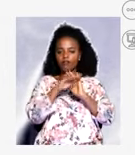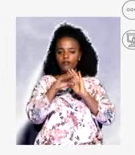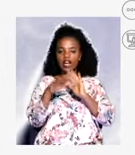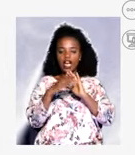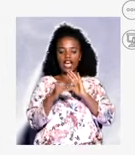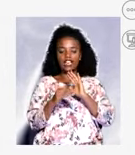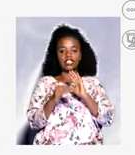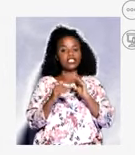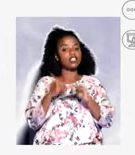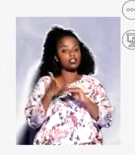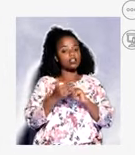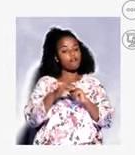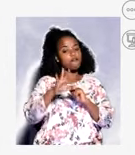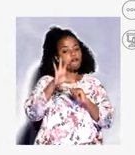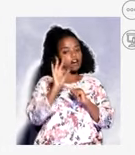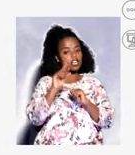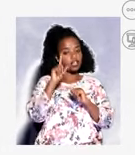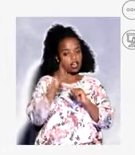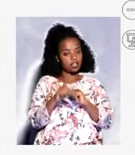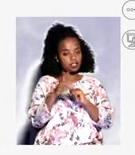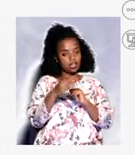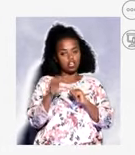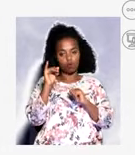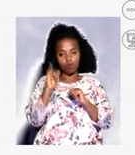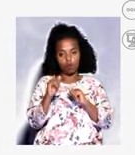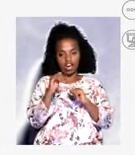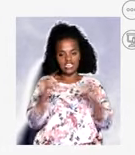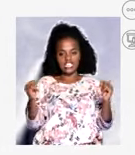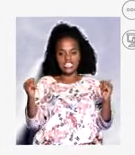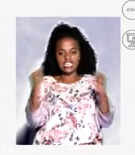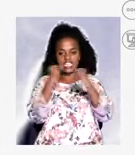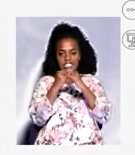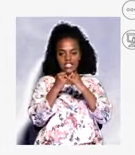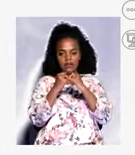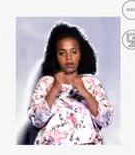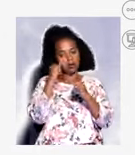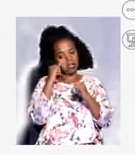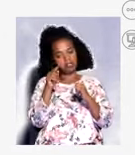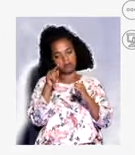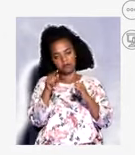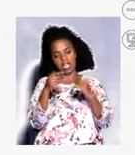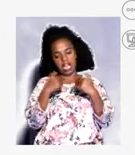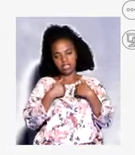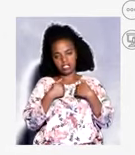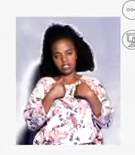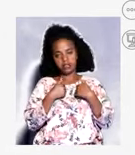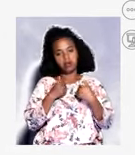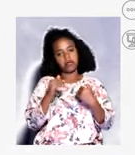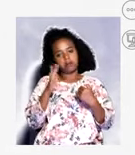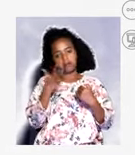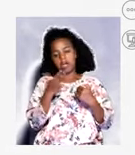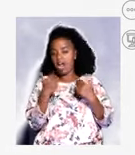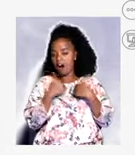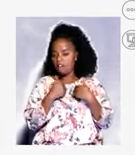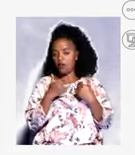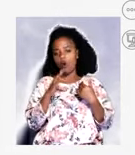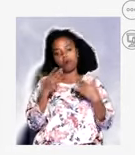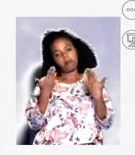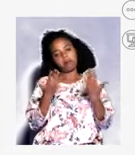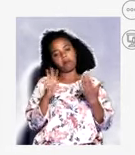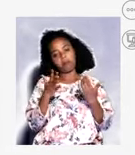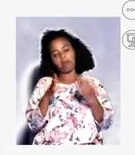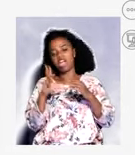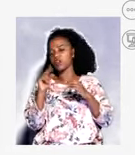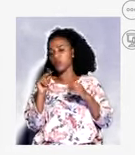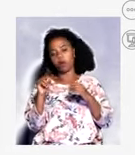And then find x and y intercept if it exists. It may not have, or may have, or may not be.